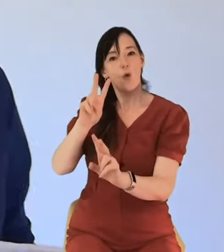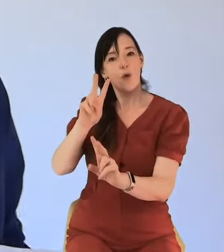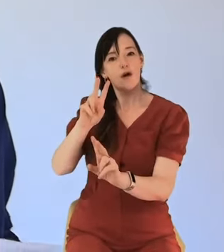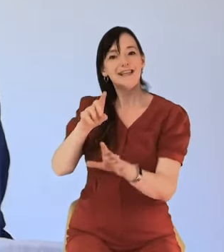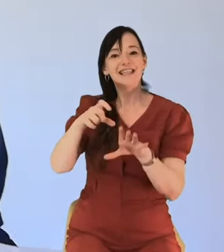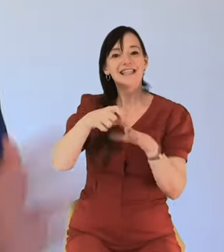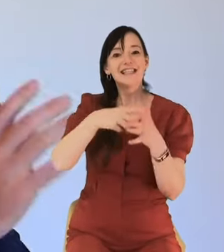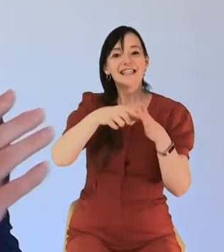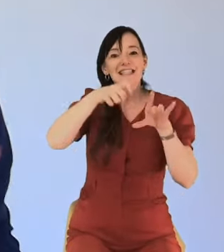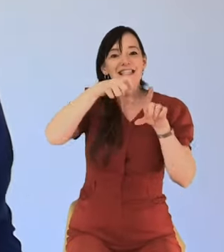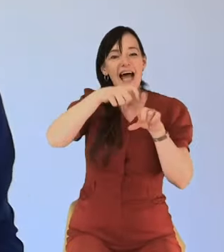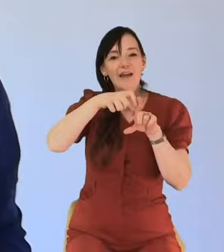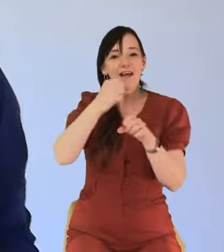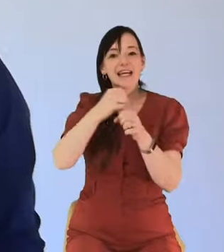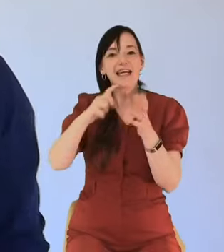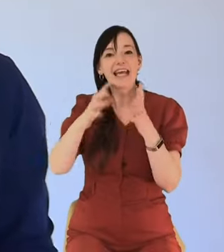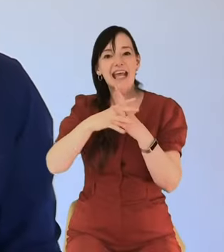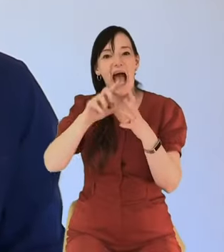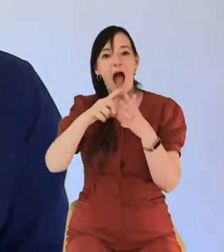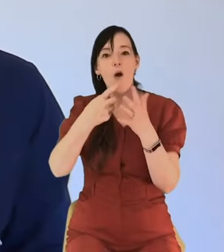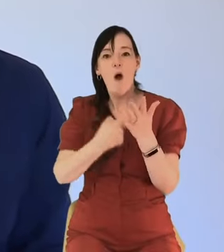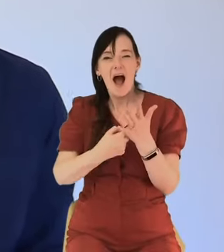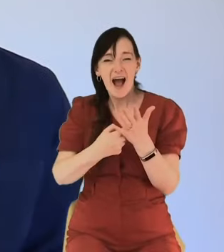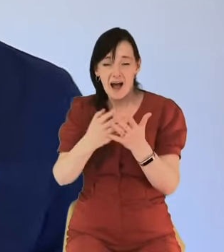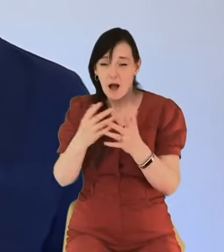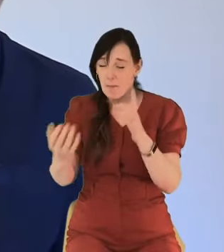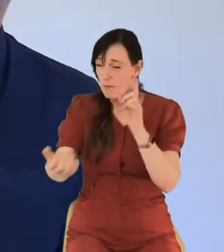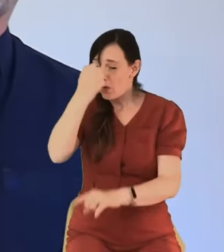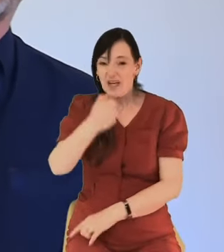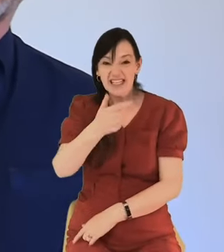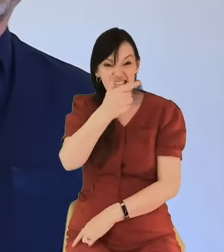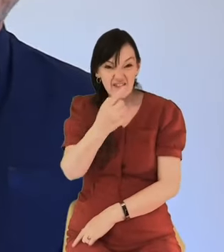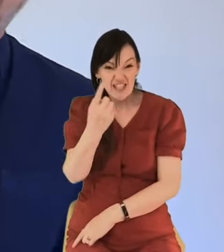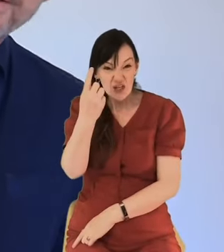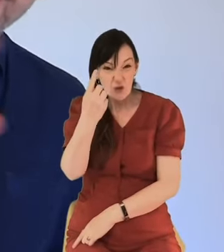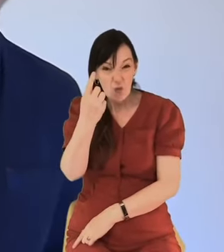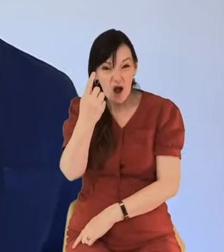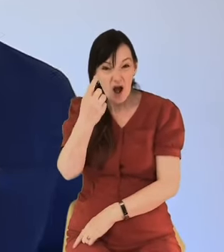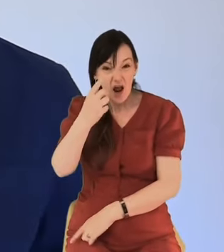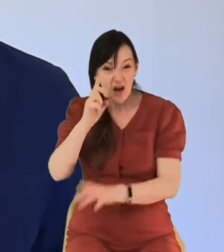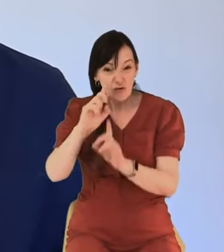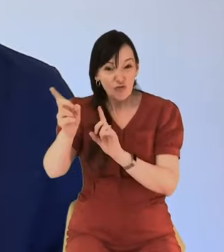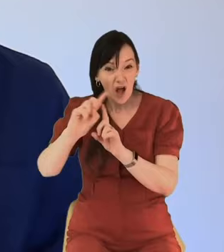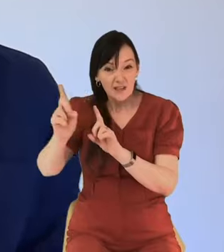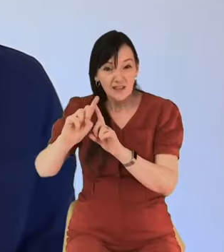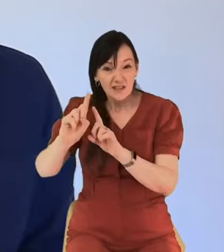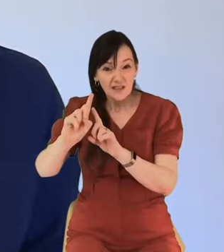make 71 dreamy runs against New Zealand. How did I get there?